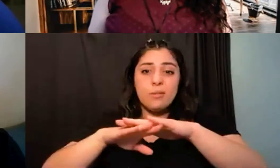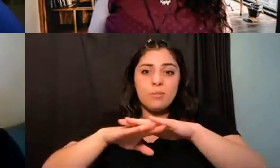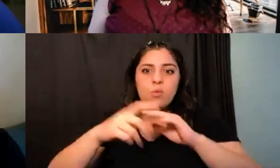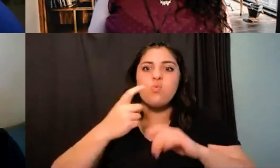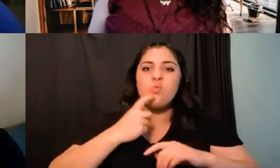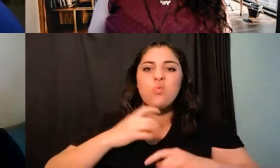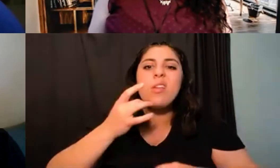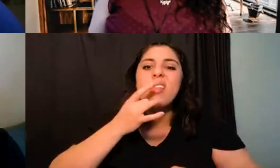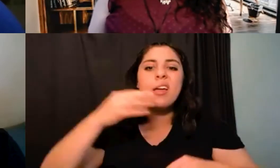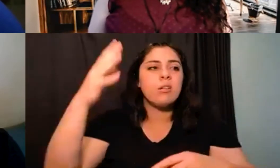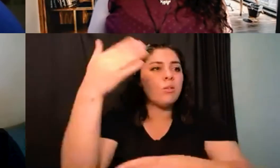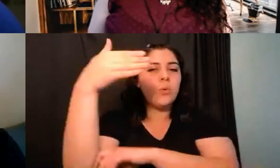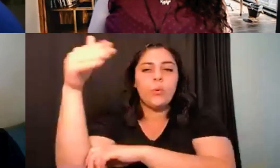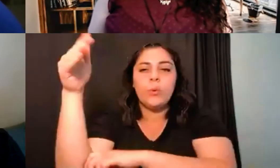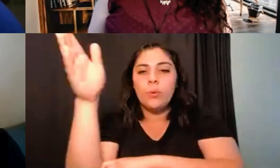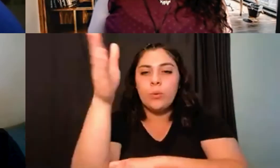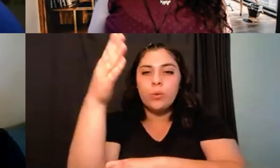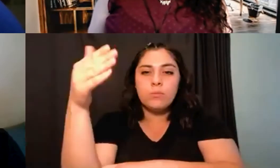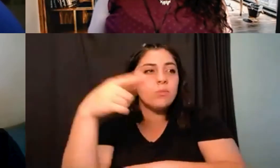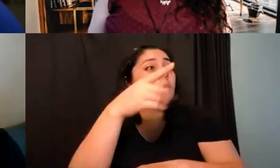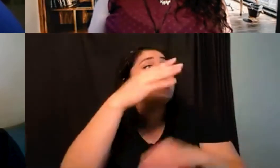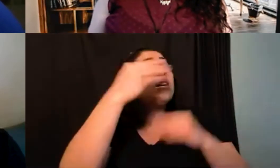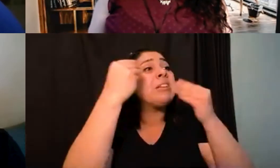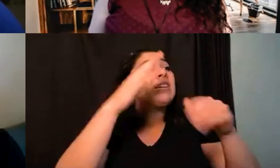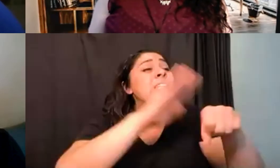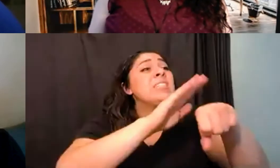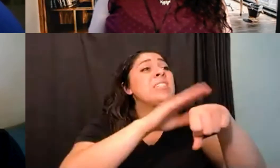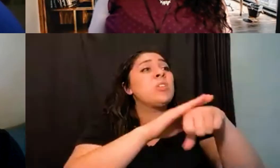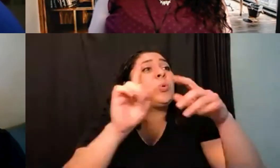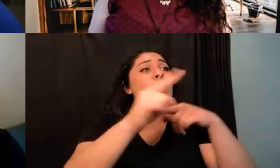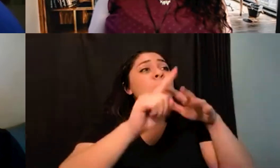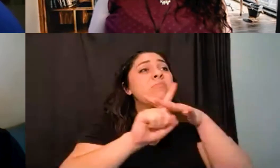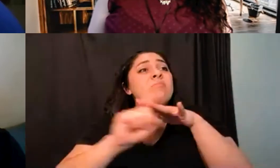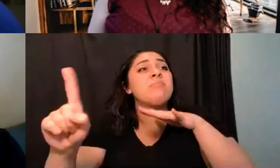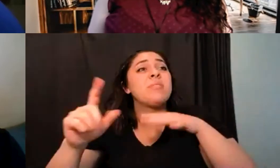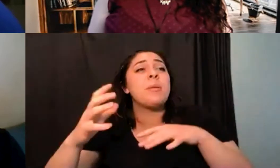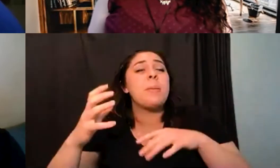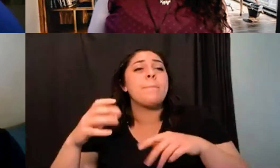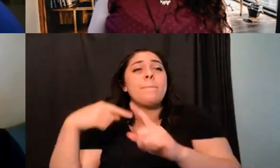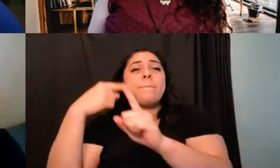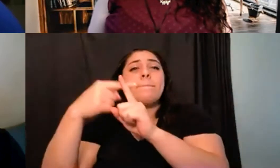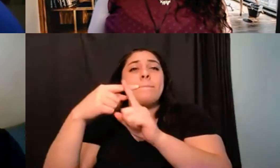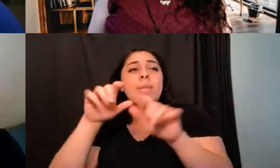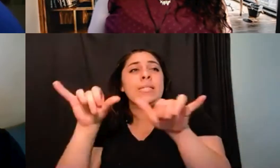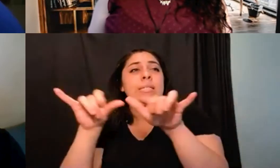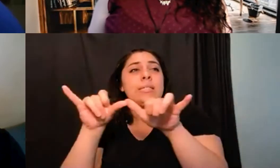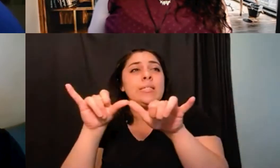flags waving. You have exited the plus size section in this boutique. Please make a U-turn when